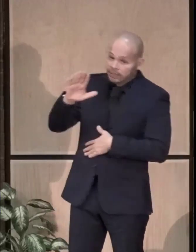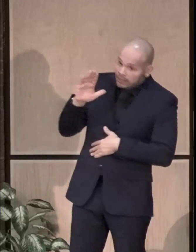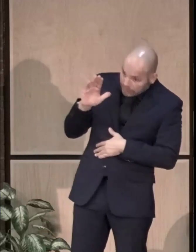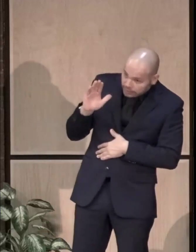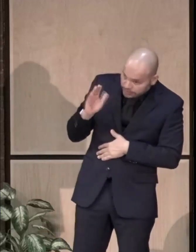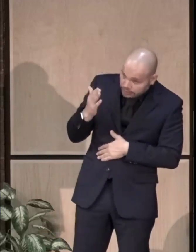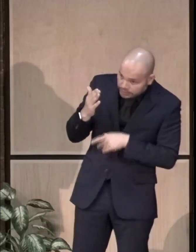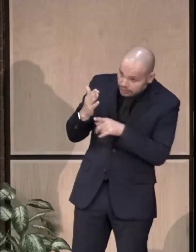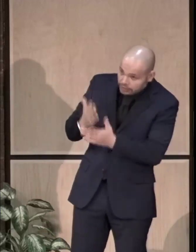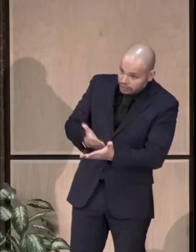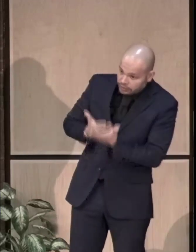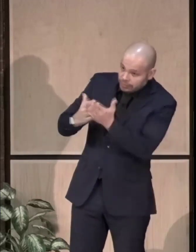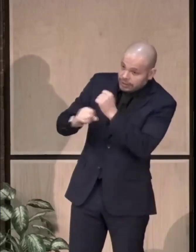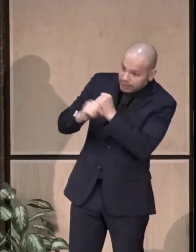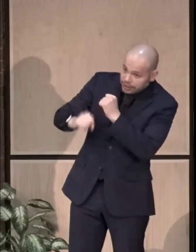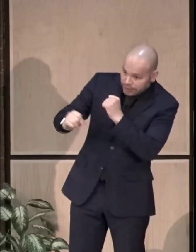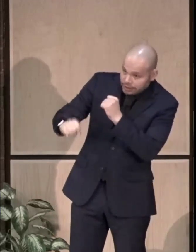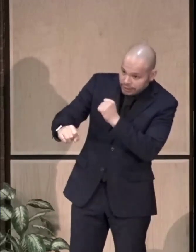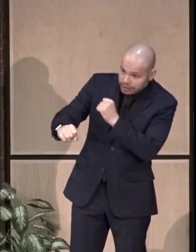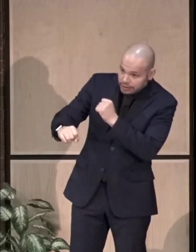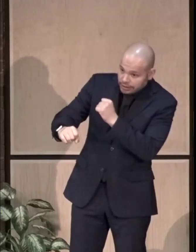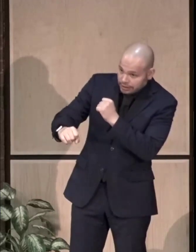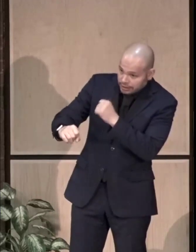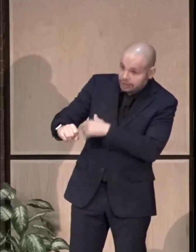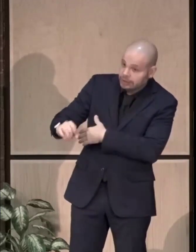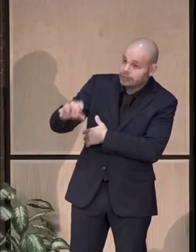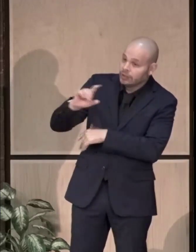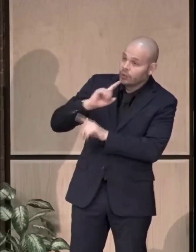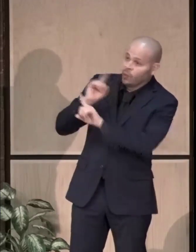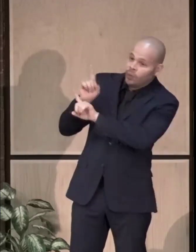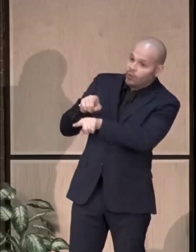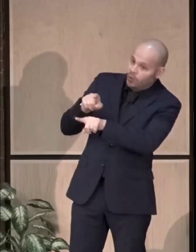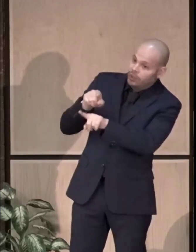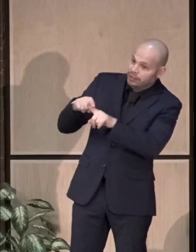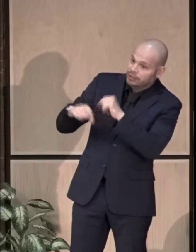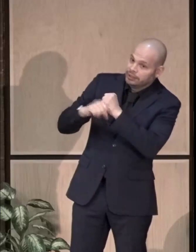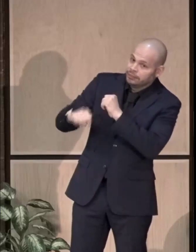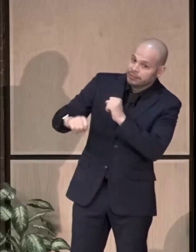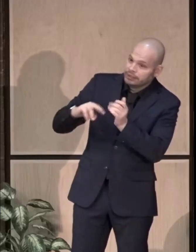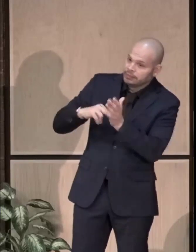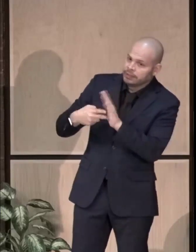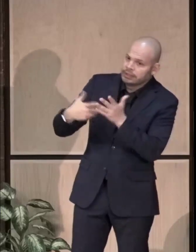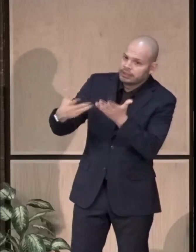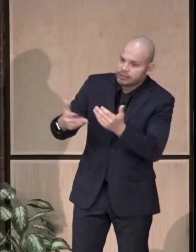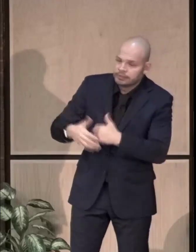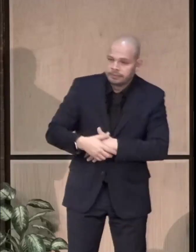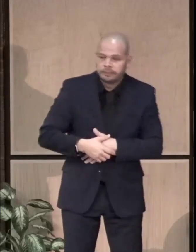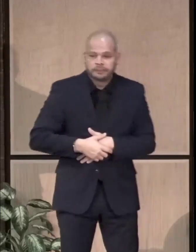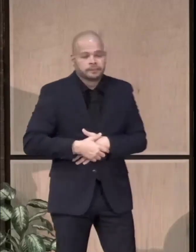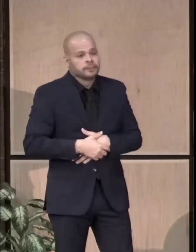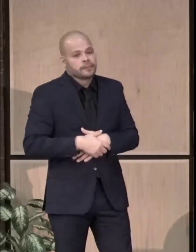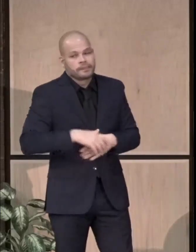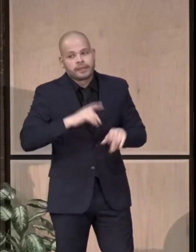extension. What did that mean? What he's referring to is if it went